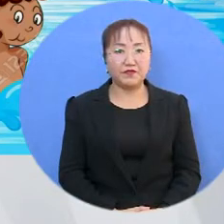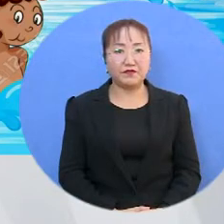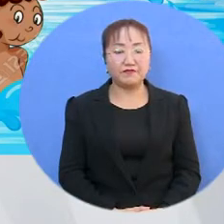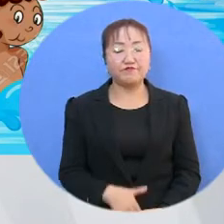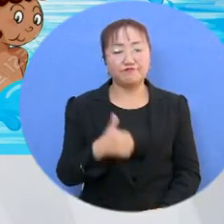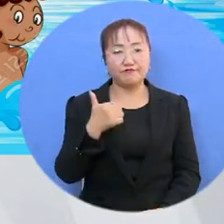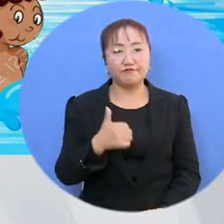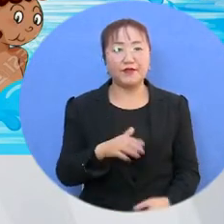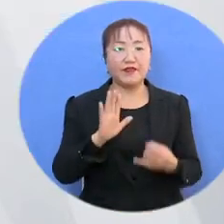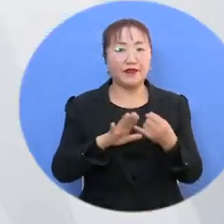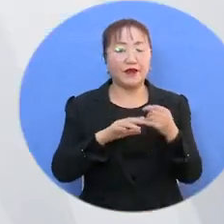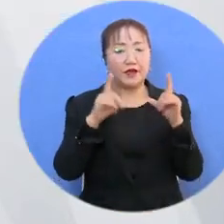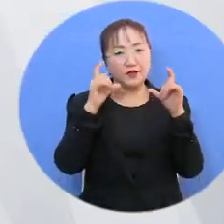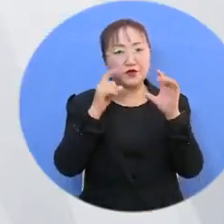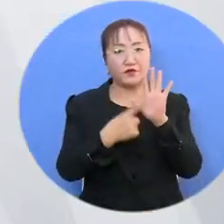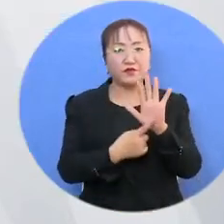good. Next picture.